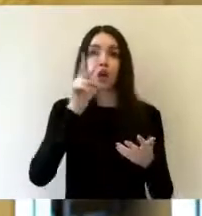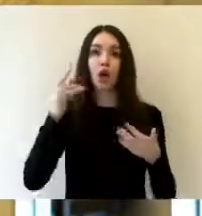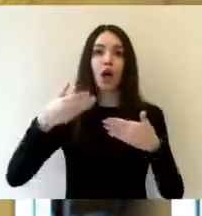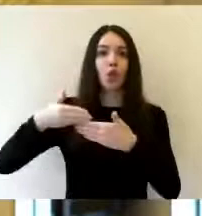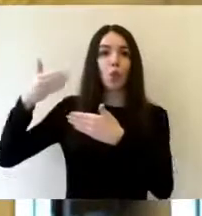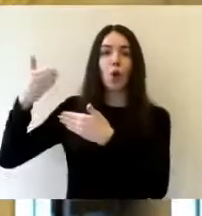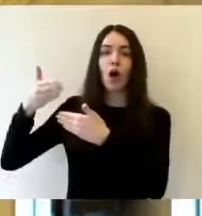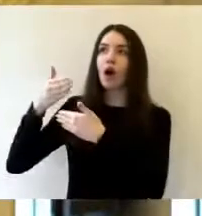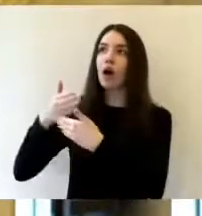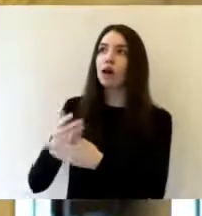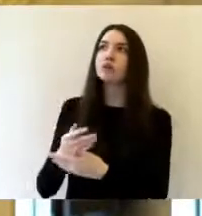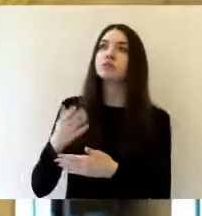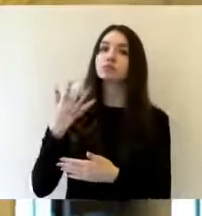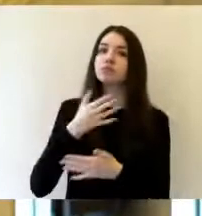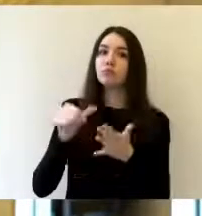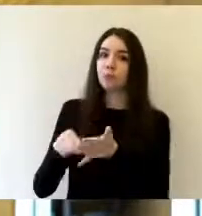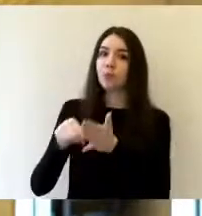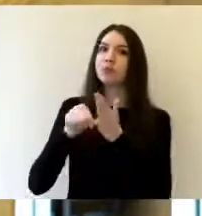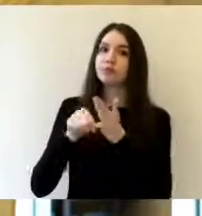It's really impressive.